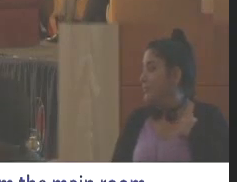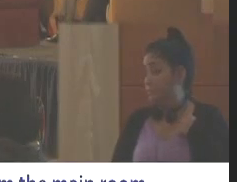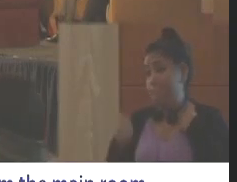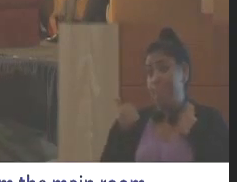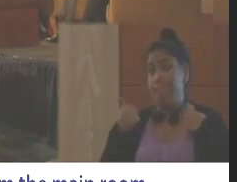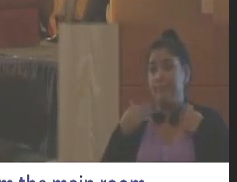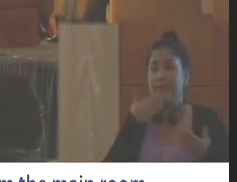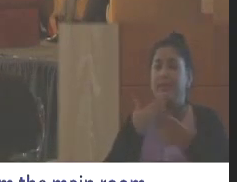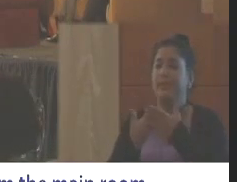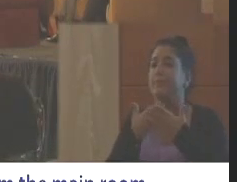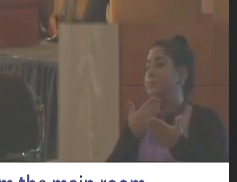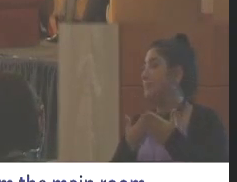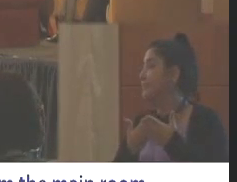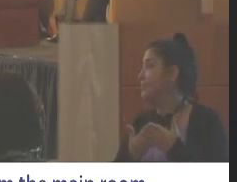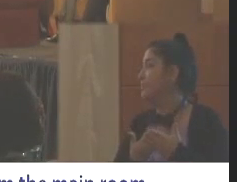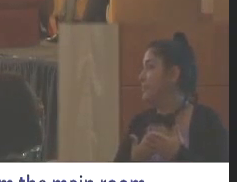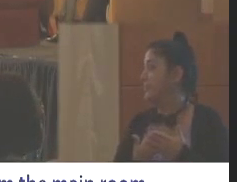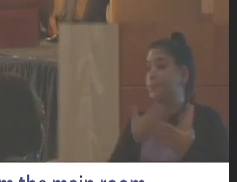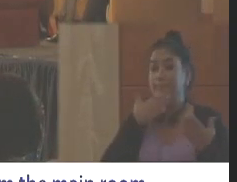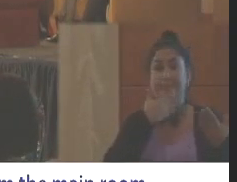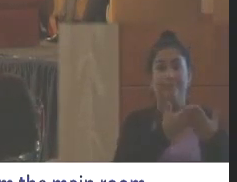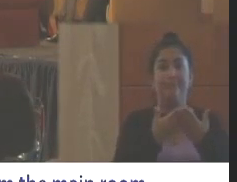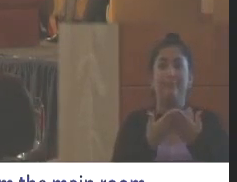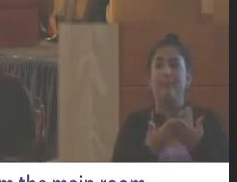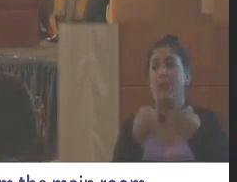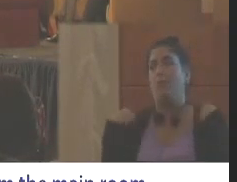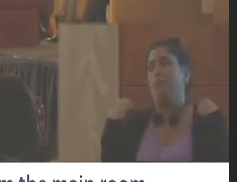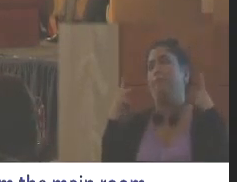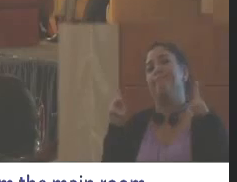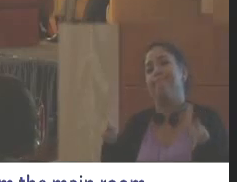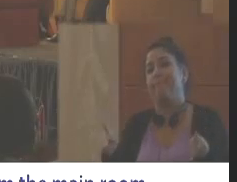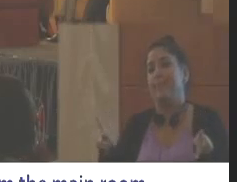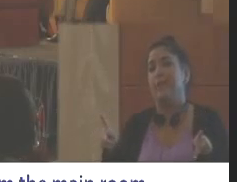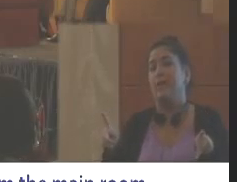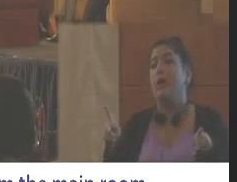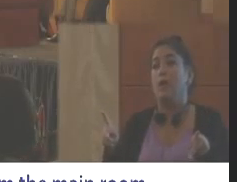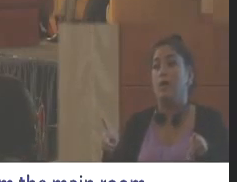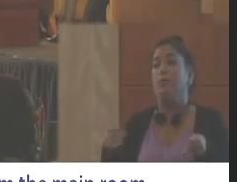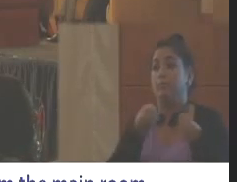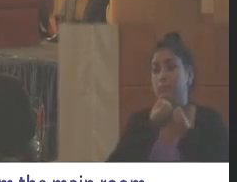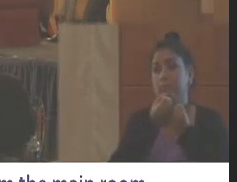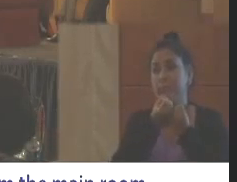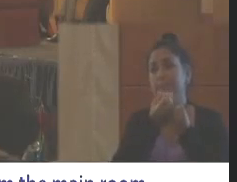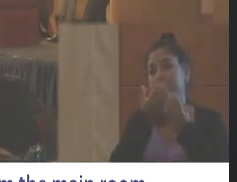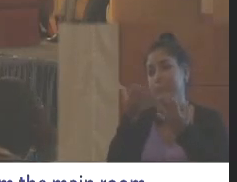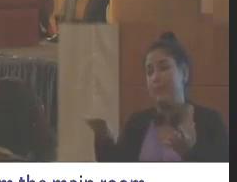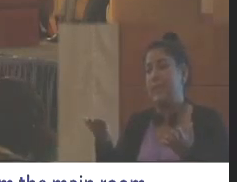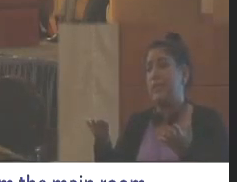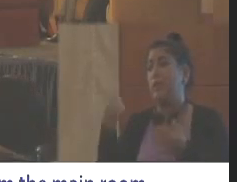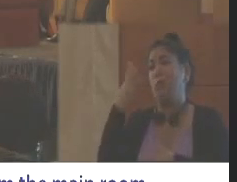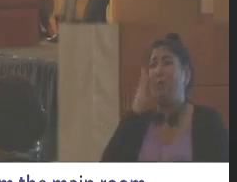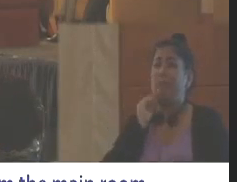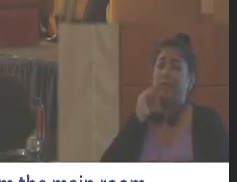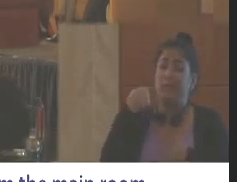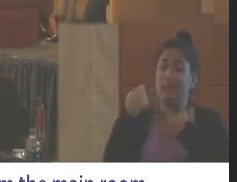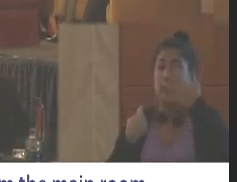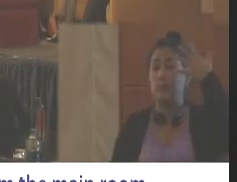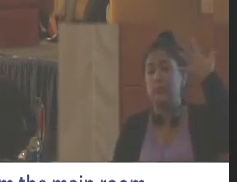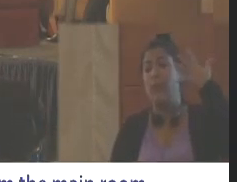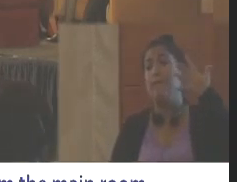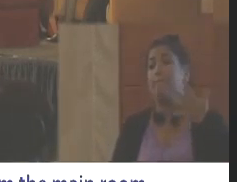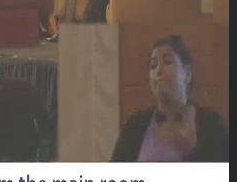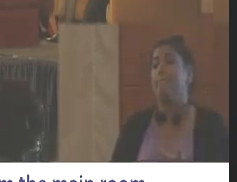Very well. Thank you very much. I would like to thank all of you for giving me the opportunity of sharing with you all